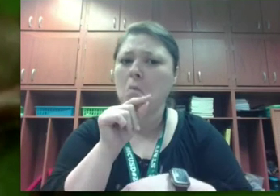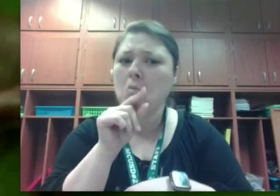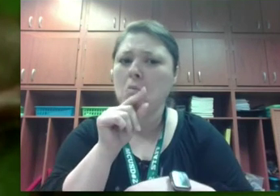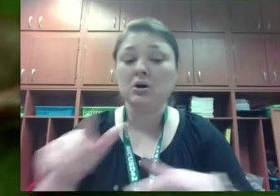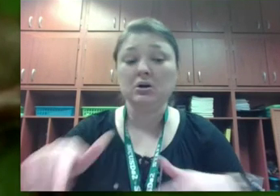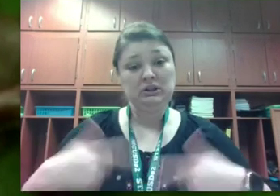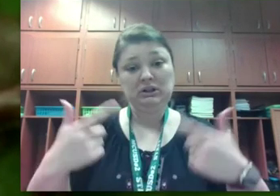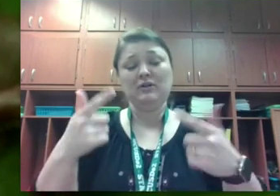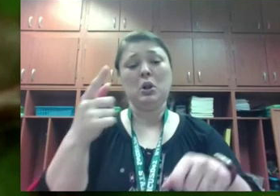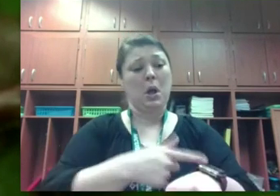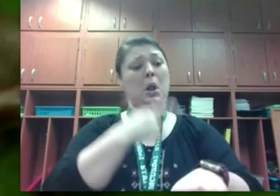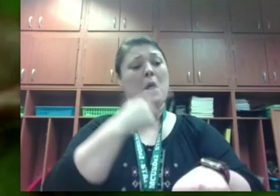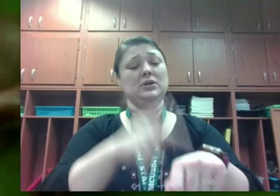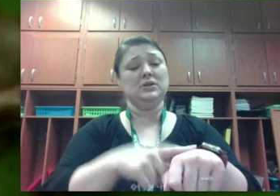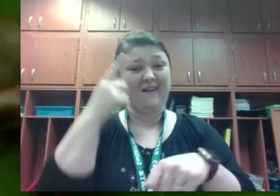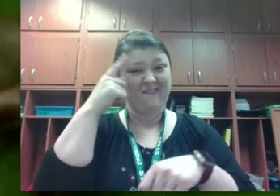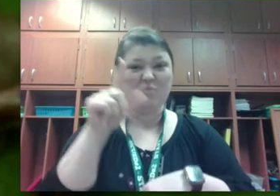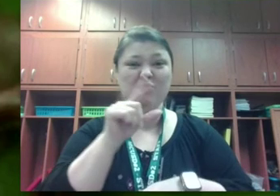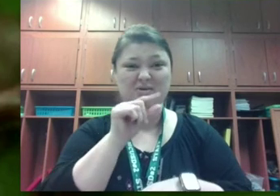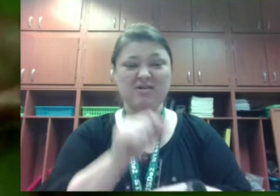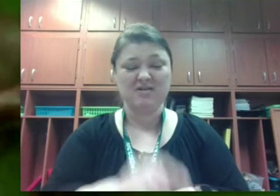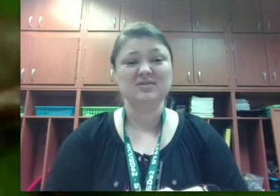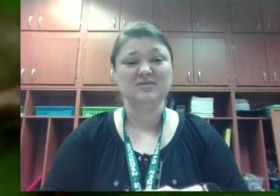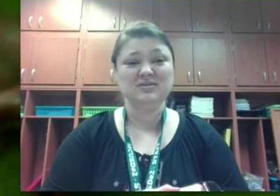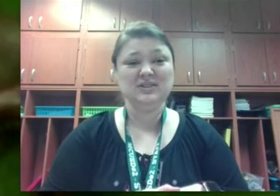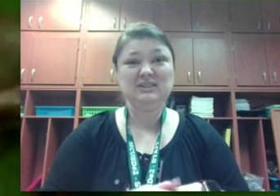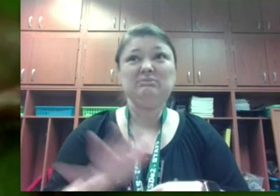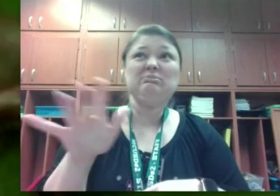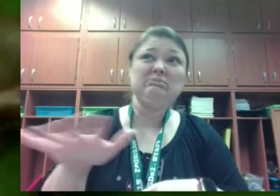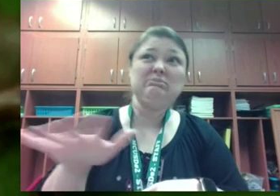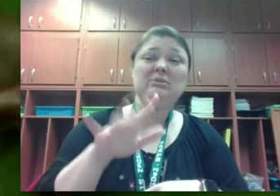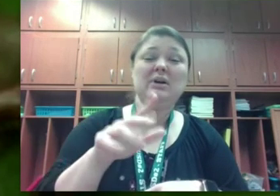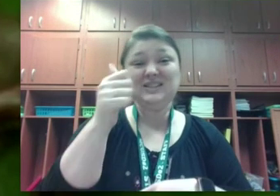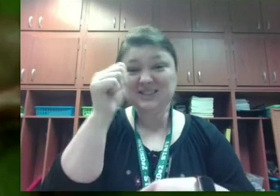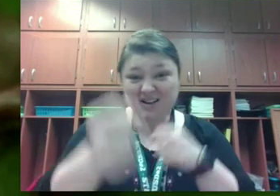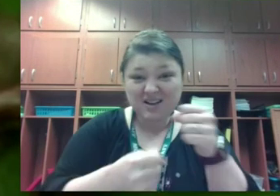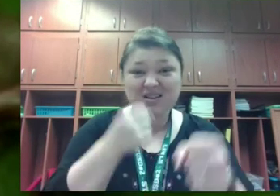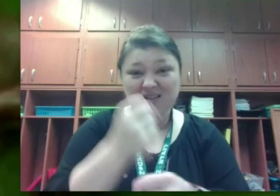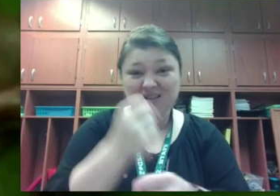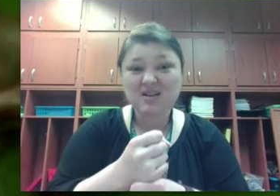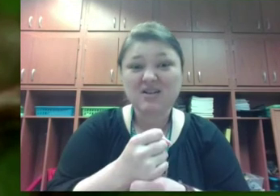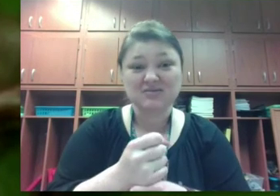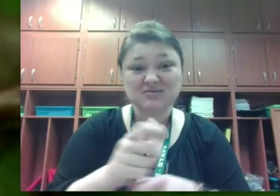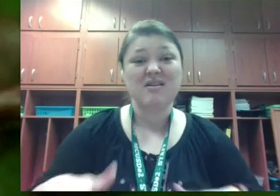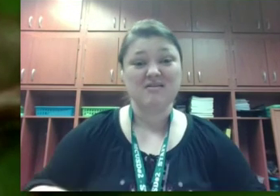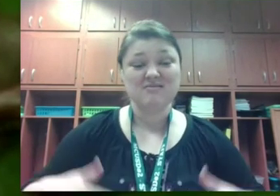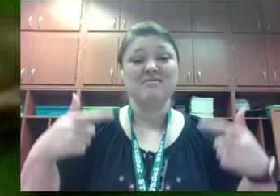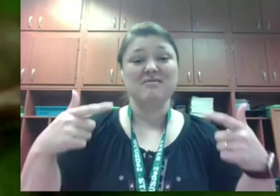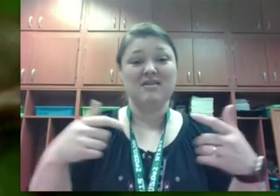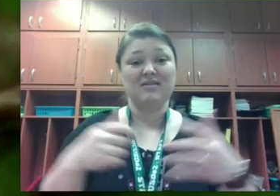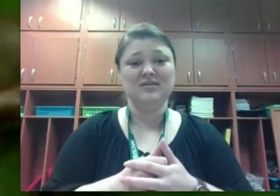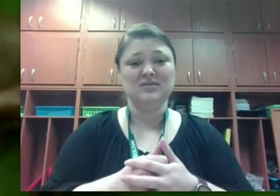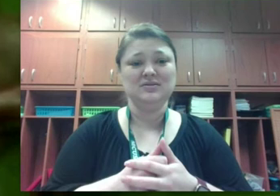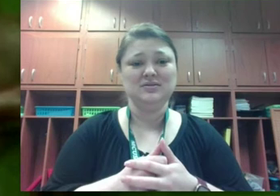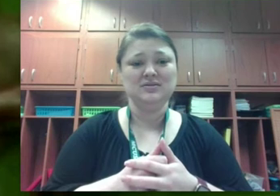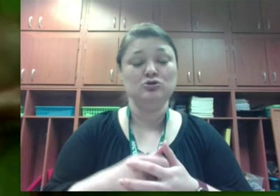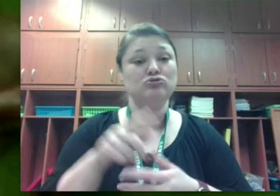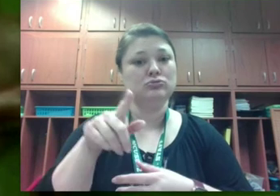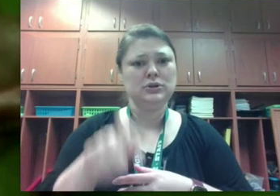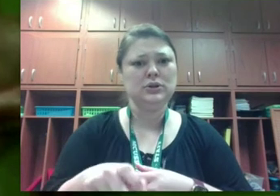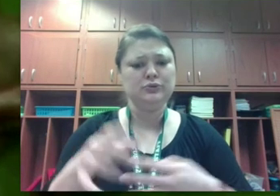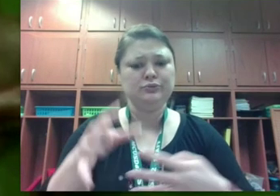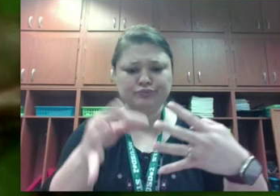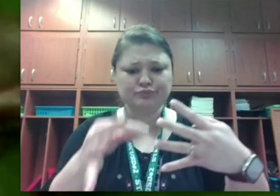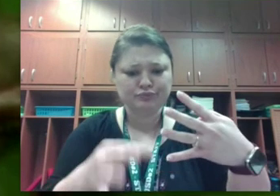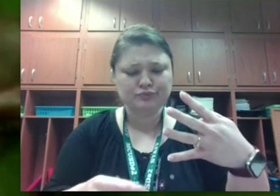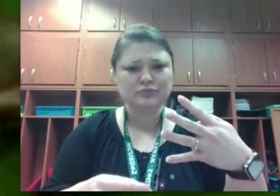live a long time in bird years, around 10 years. To live that long as a bird, you have to consider the